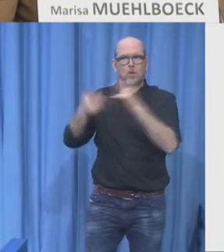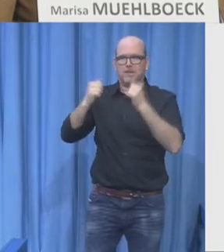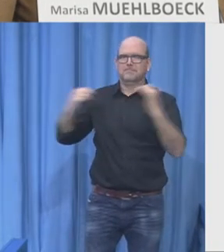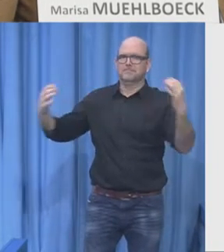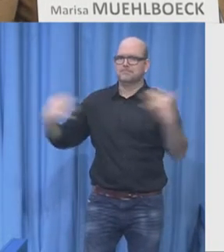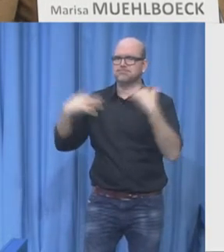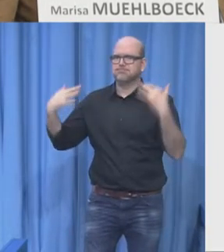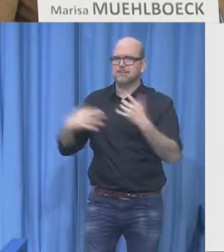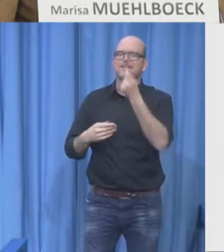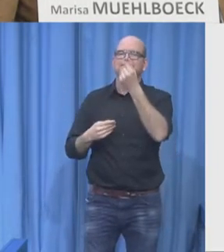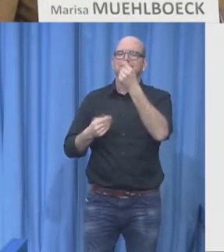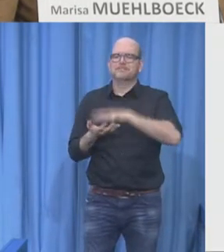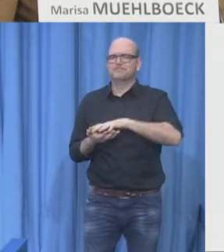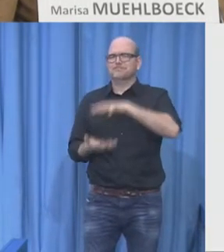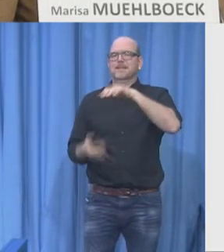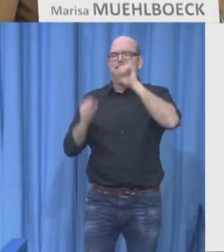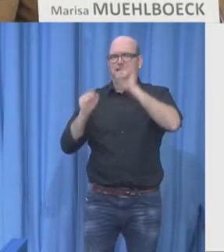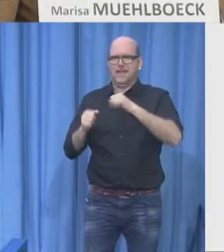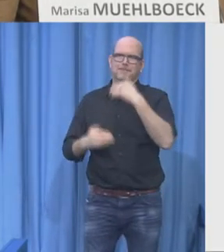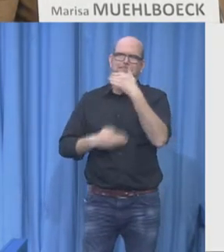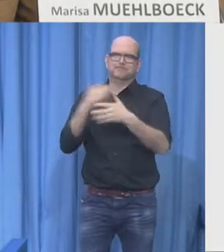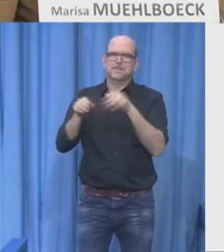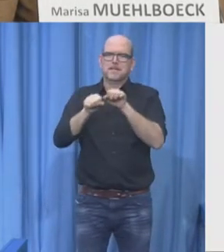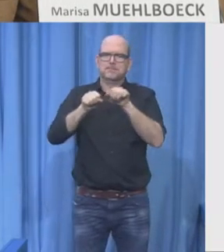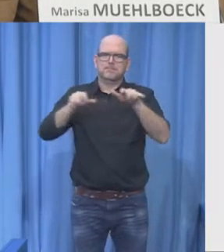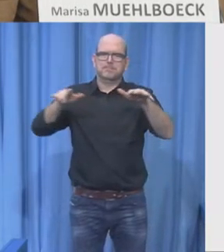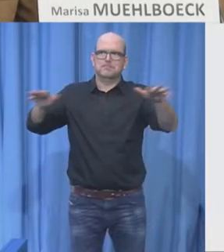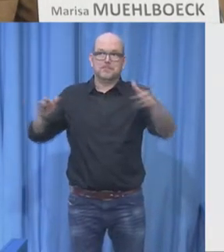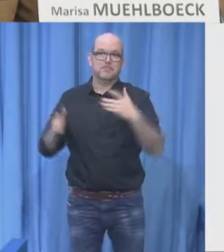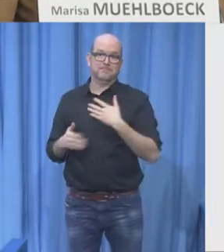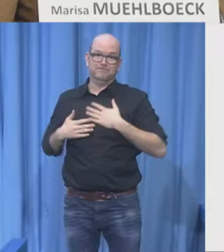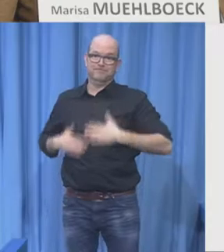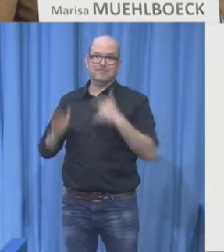our goal is to complete 3 to 4 courses